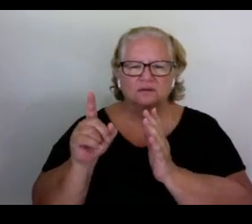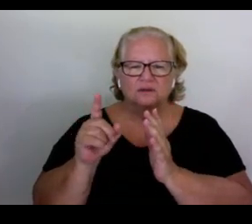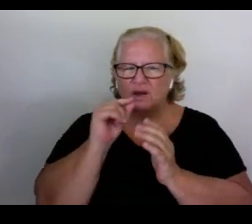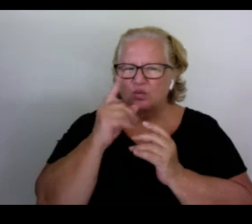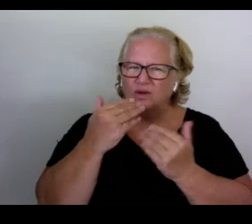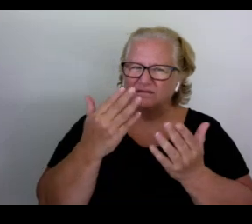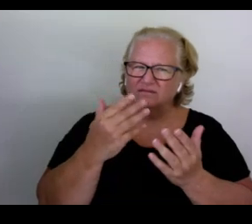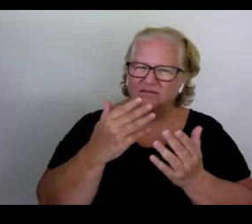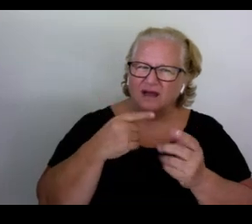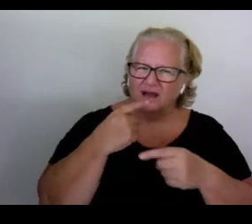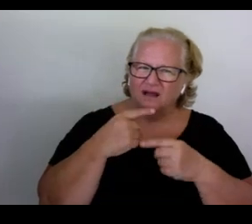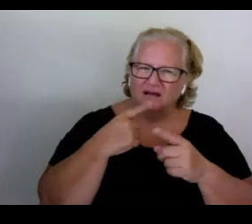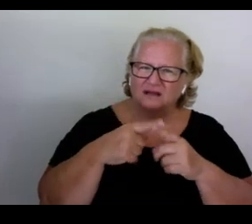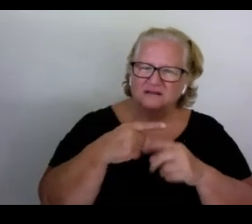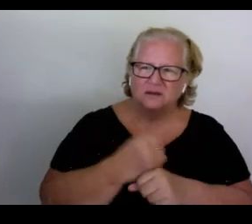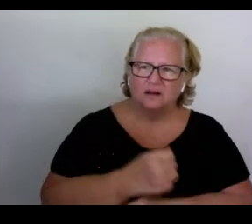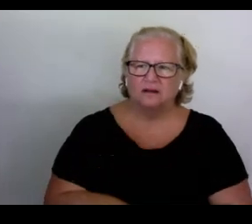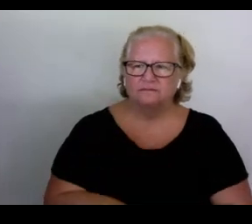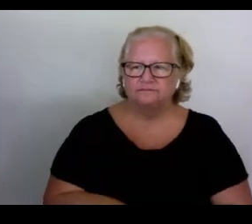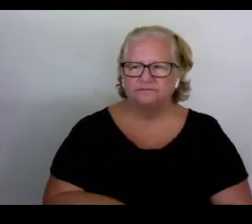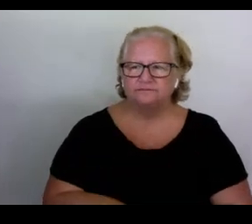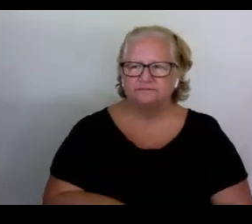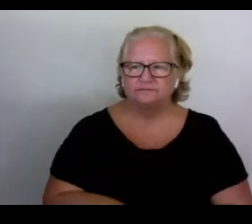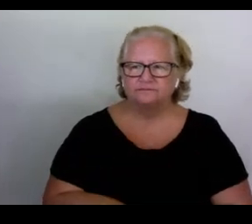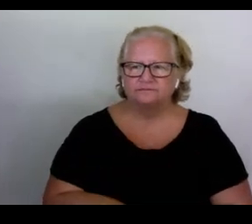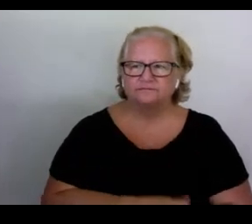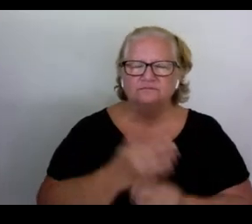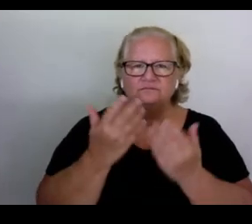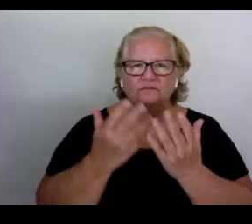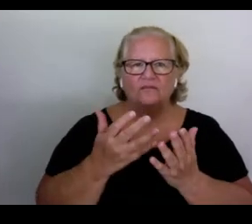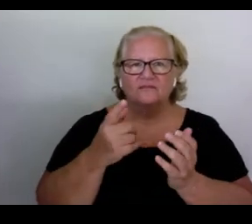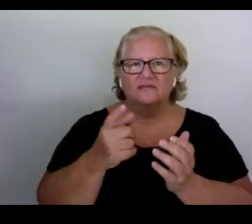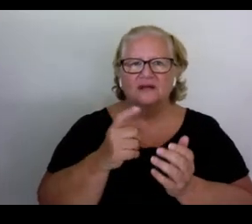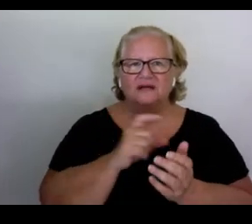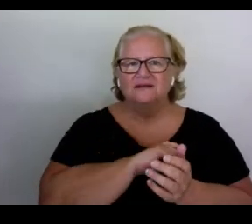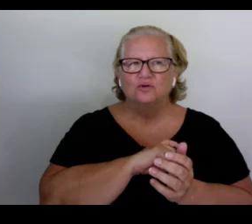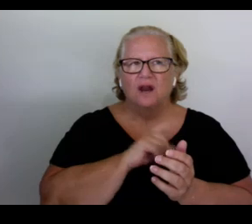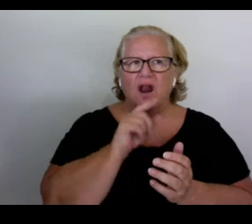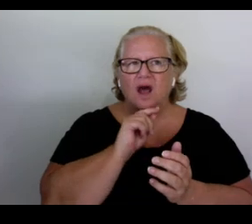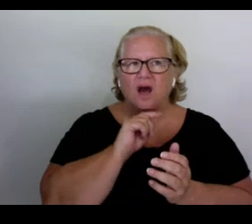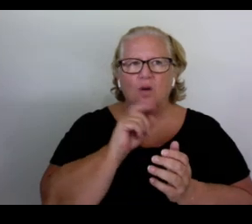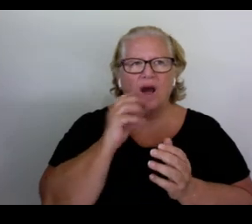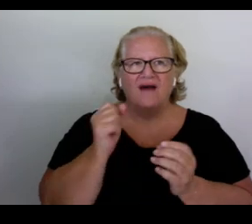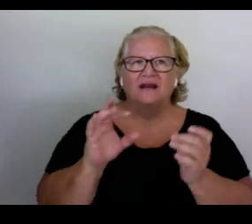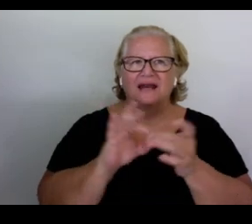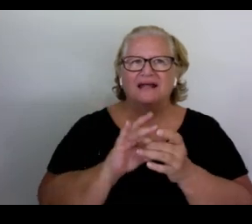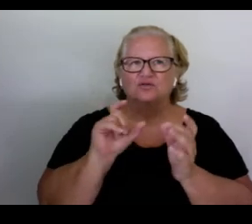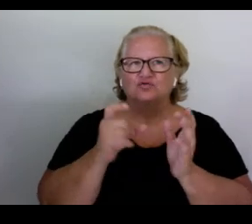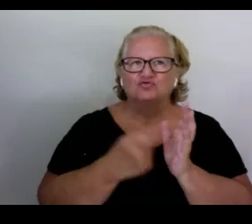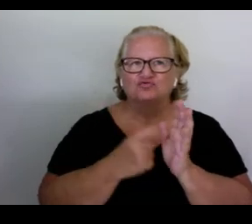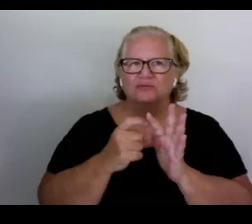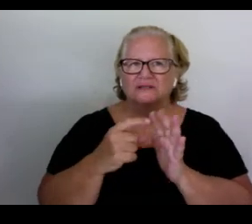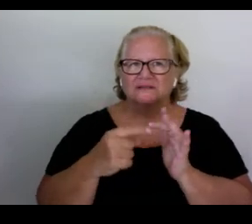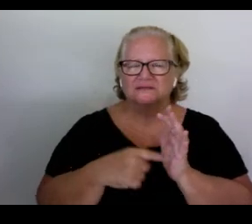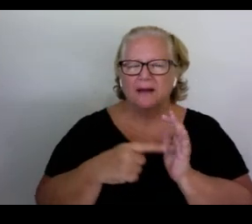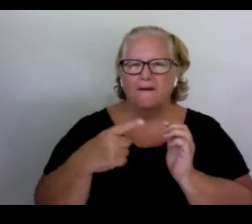on? Look, often some secured loans will be linked to credit. Okay. Because